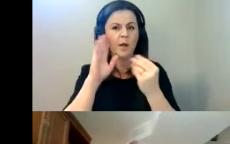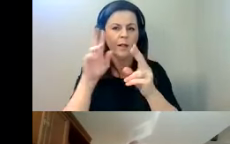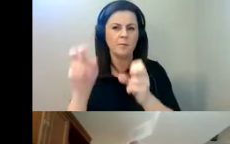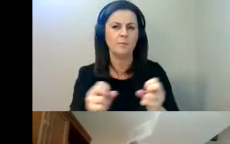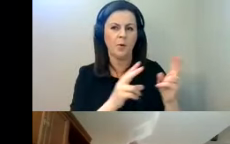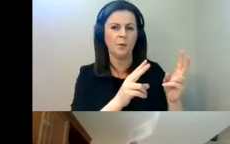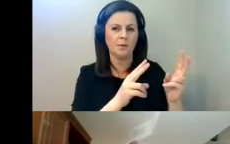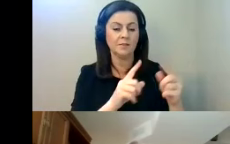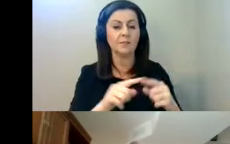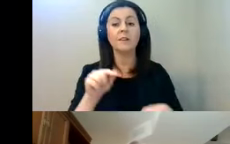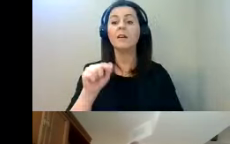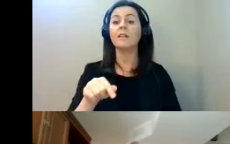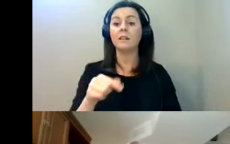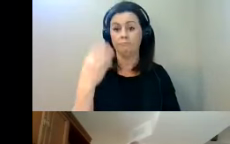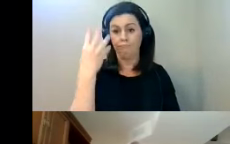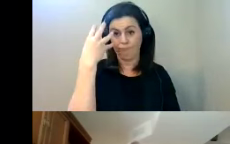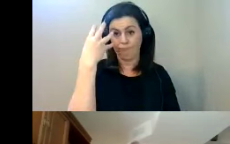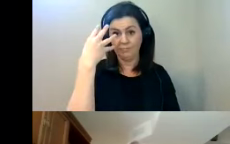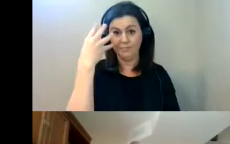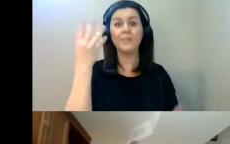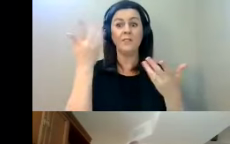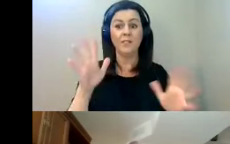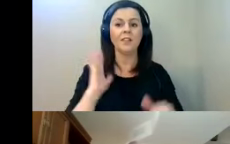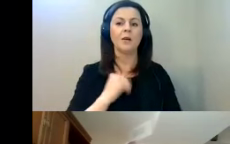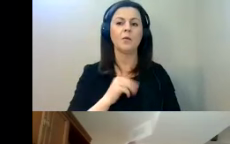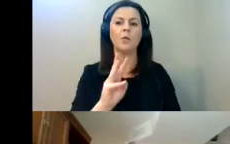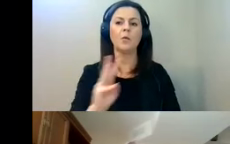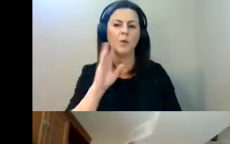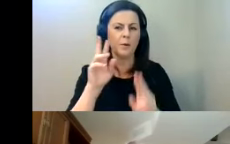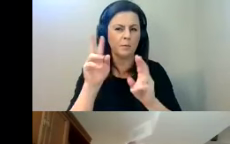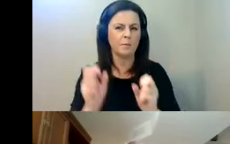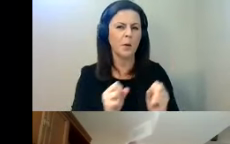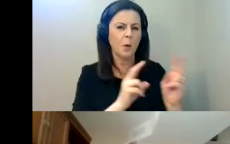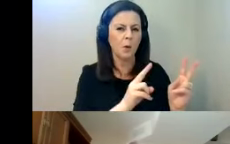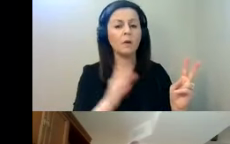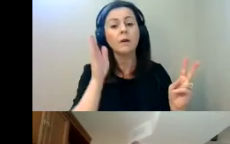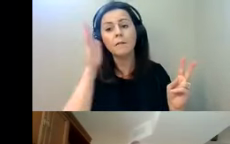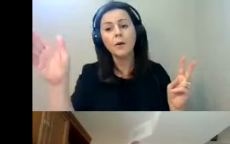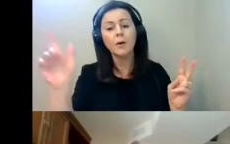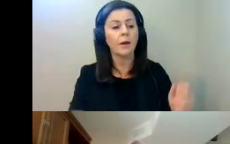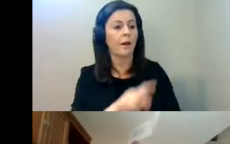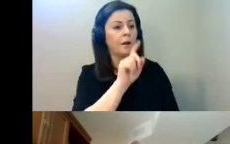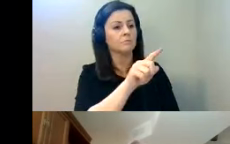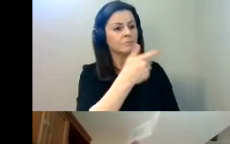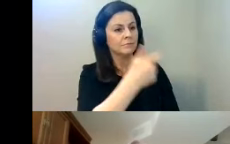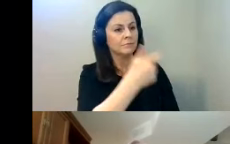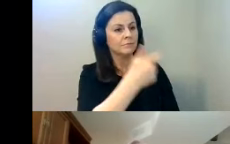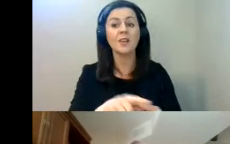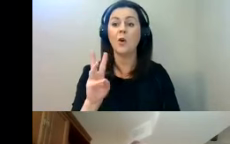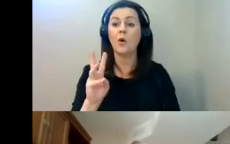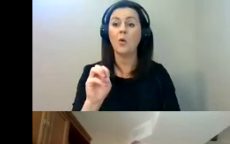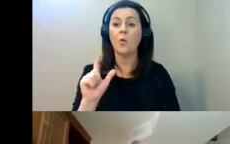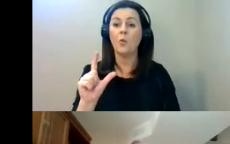posted on our website for future reference, and I believe WELL Partners will also be posting it on their website so people can access it as well.